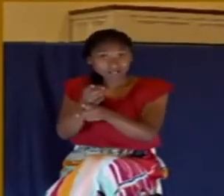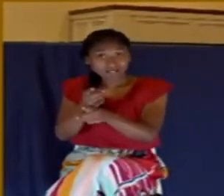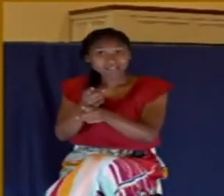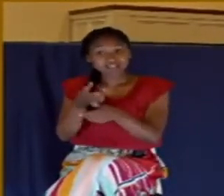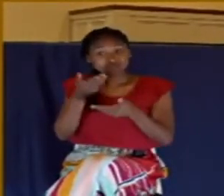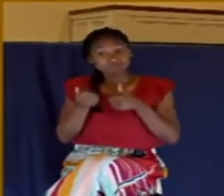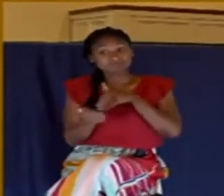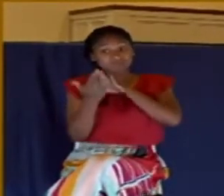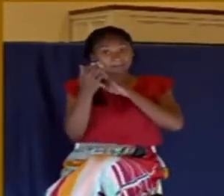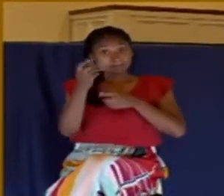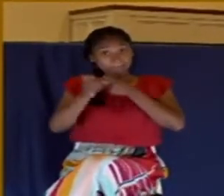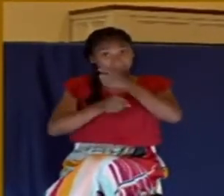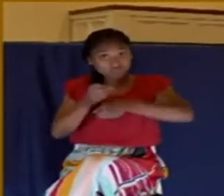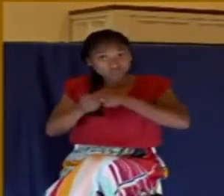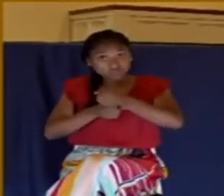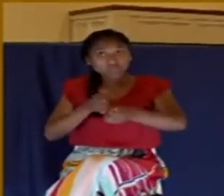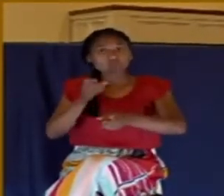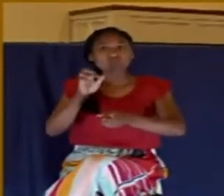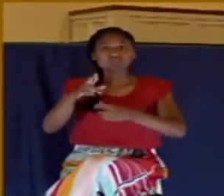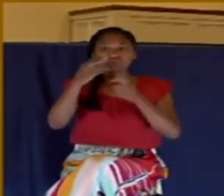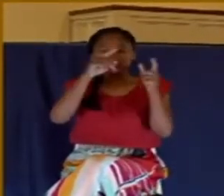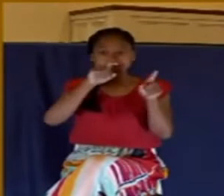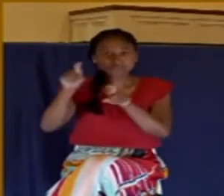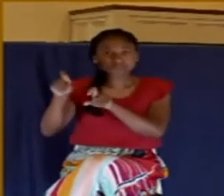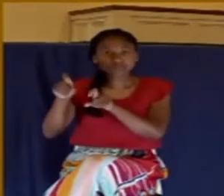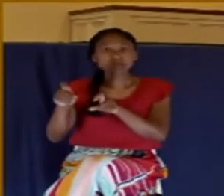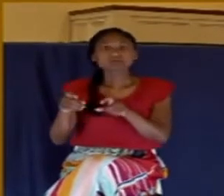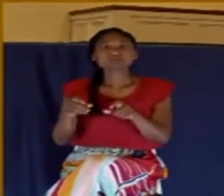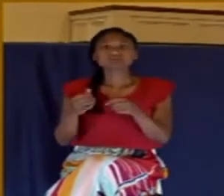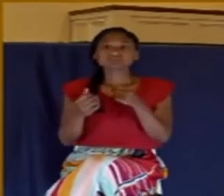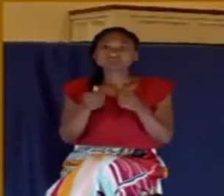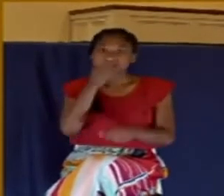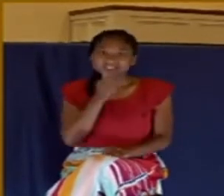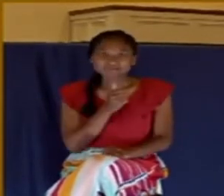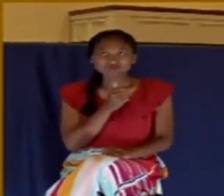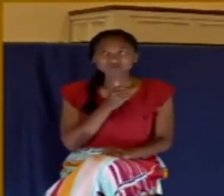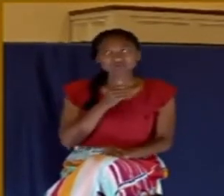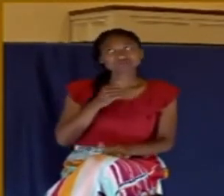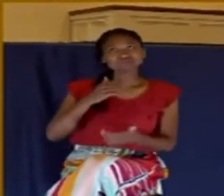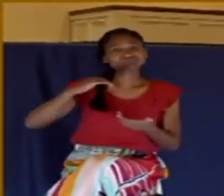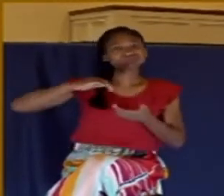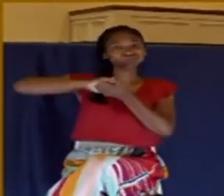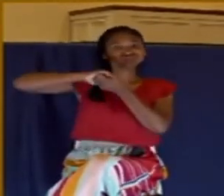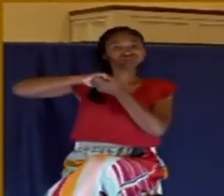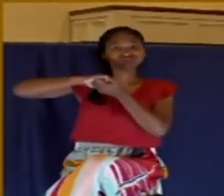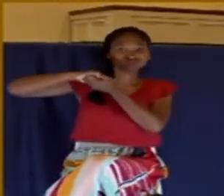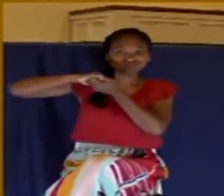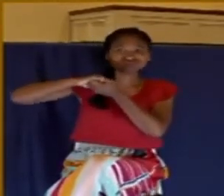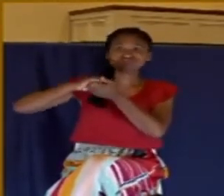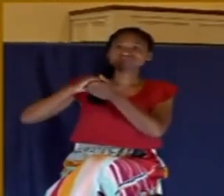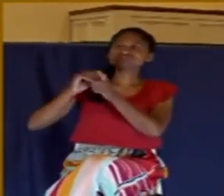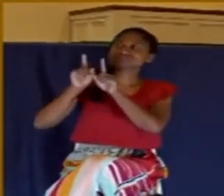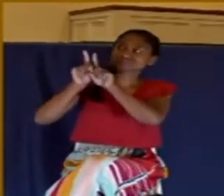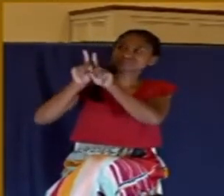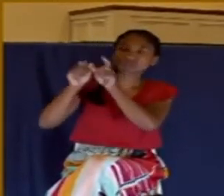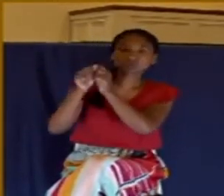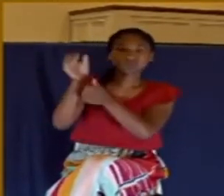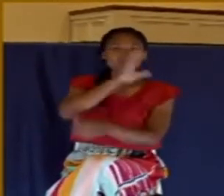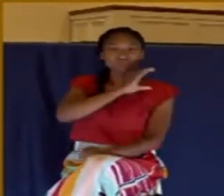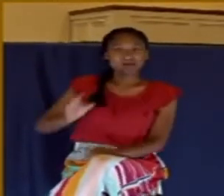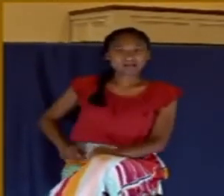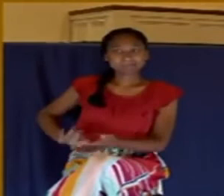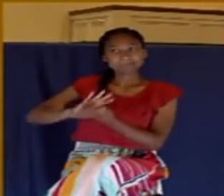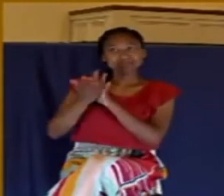persecuted or you go through a season of suffering, you are joining Christ. You are partakers with Christ. There's a beautiful oneness